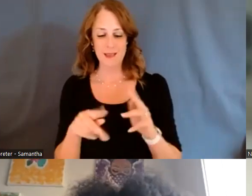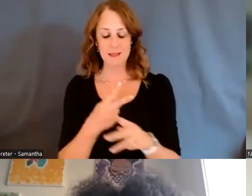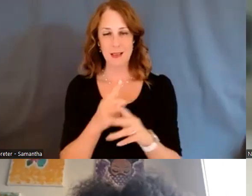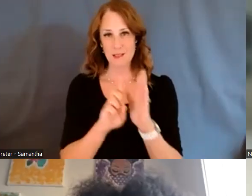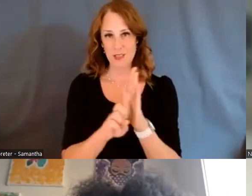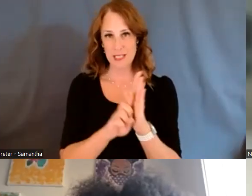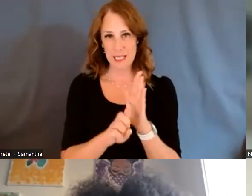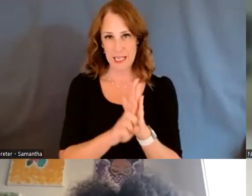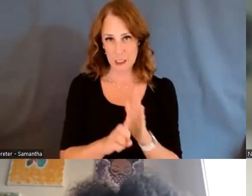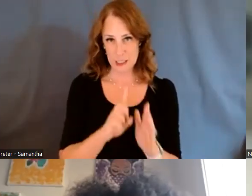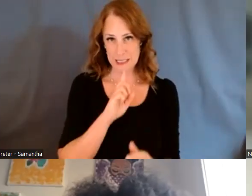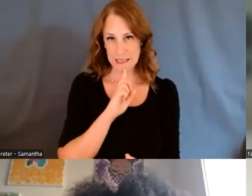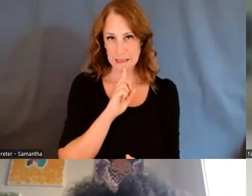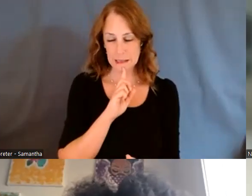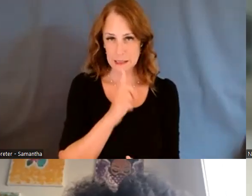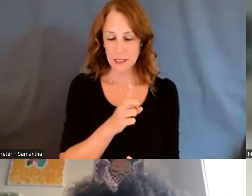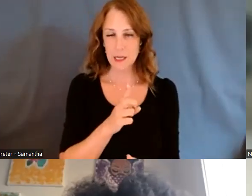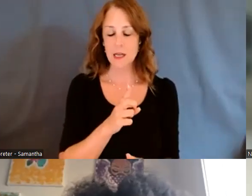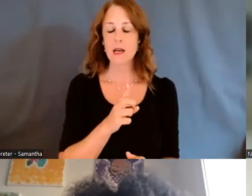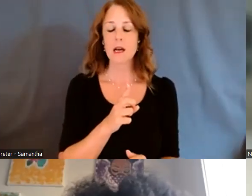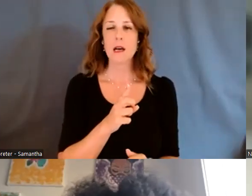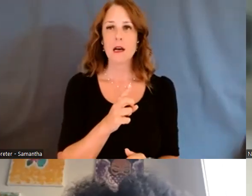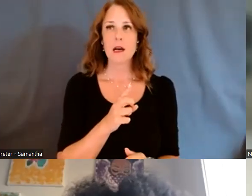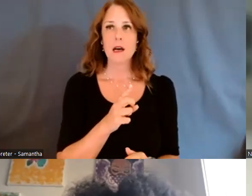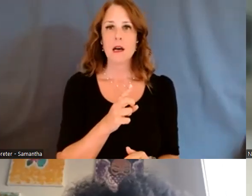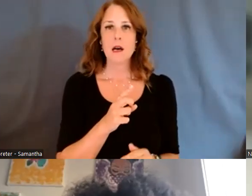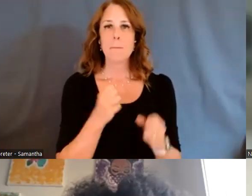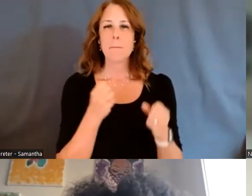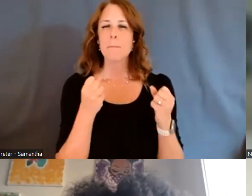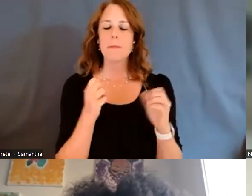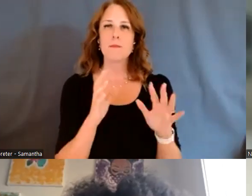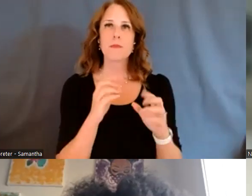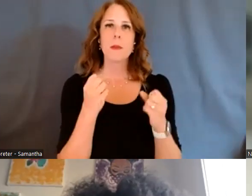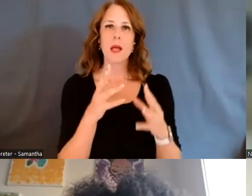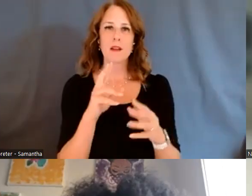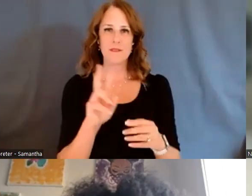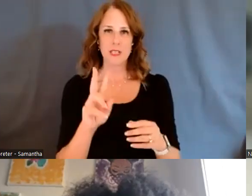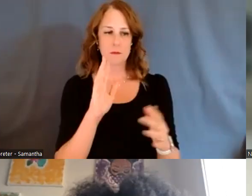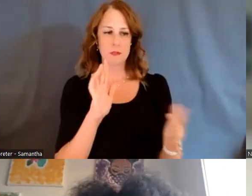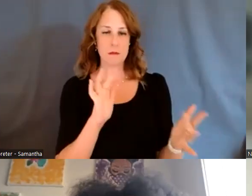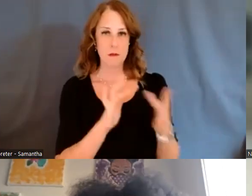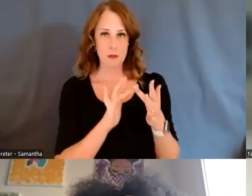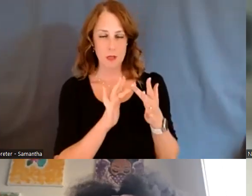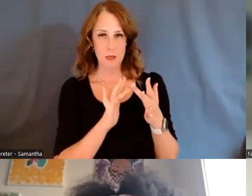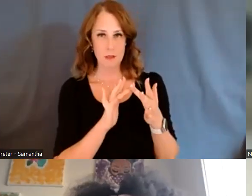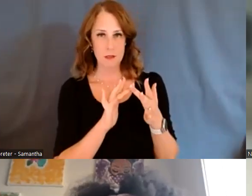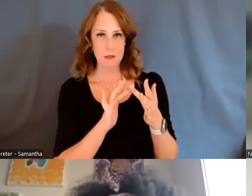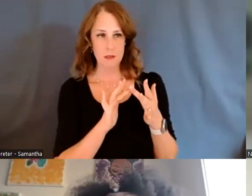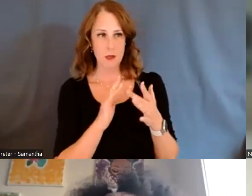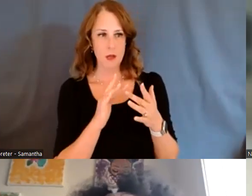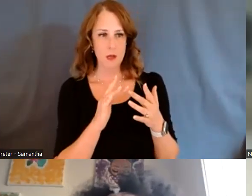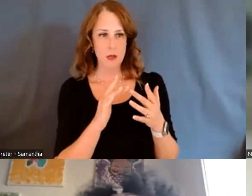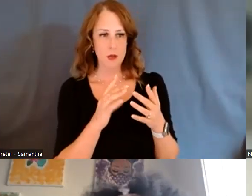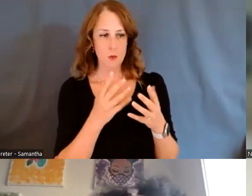investigations. We get a lot of victims that will contact us, a day after we